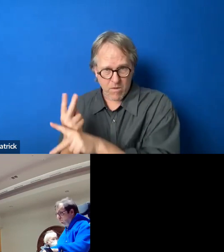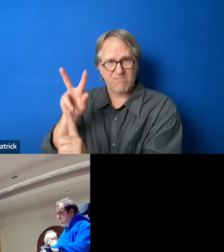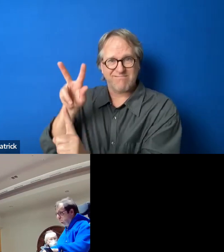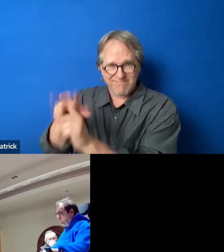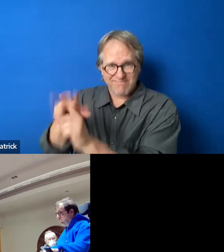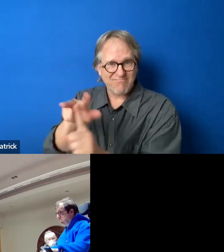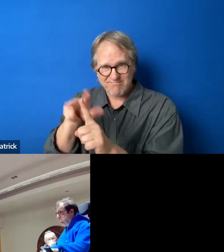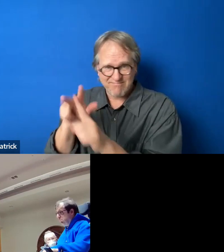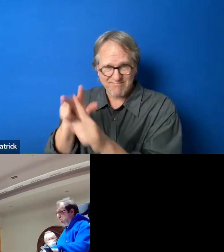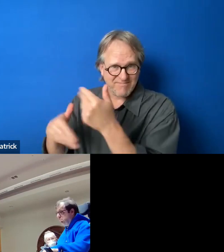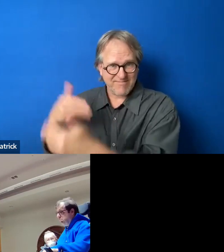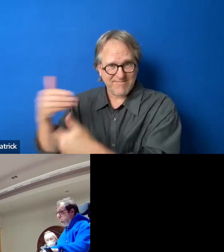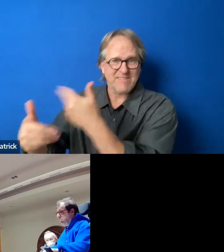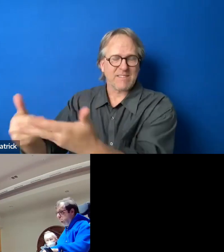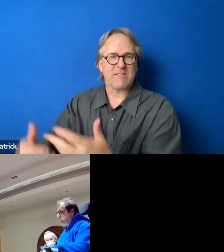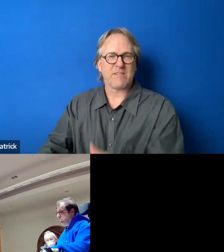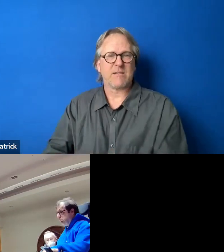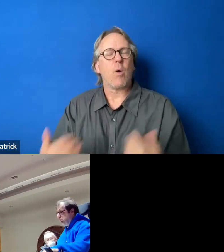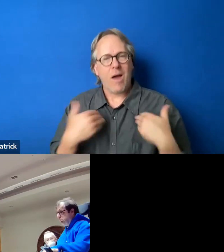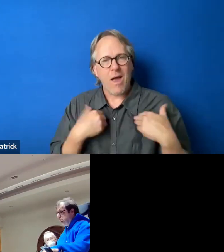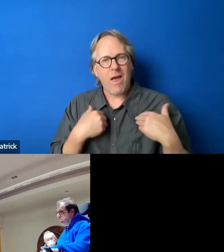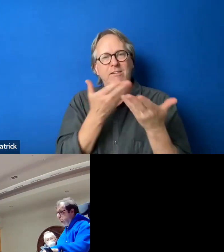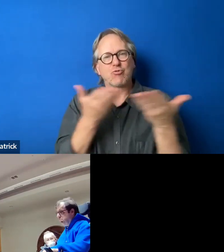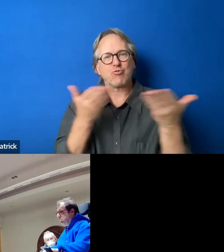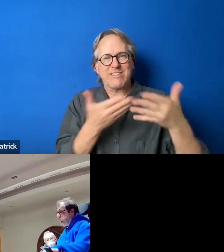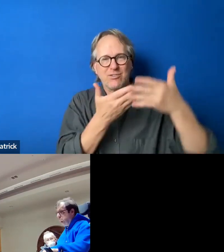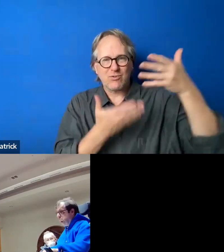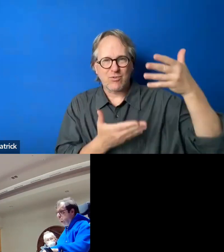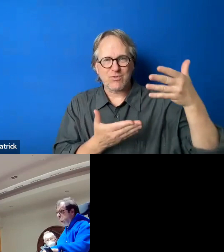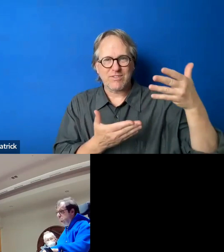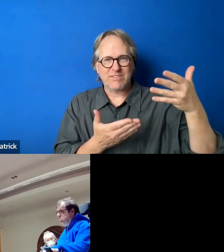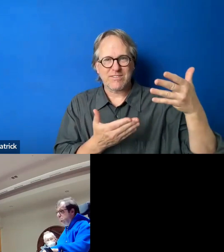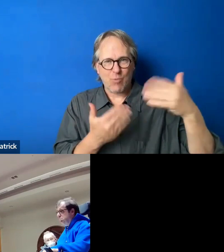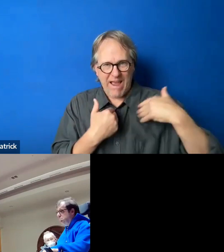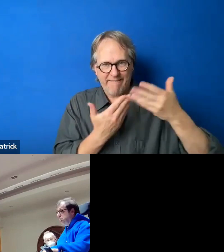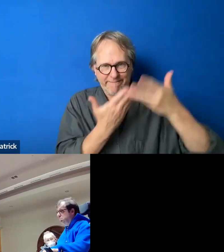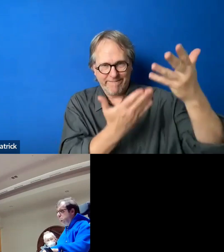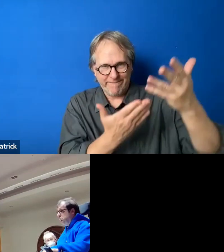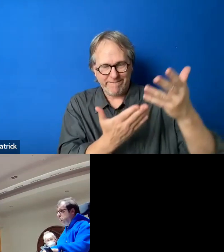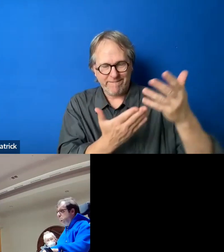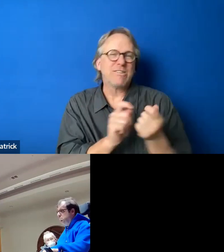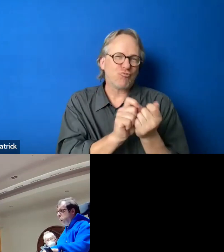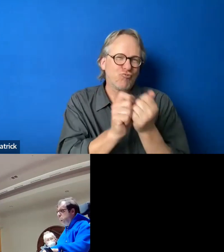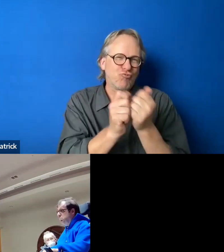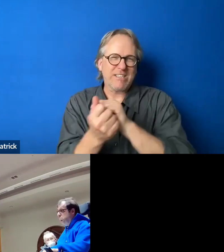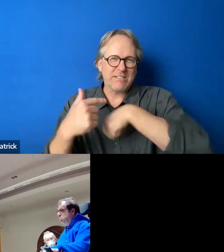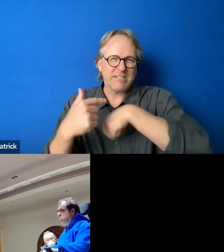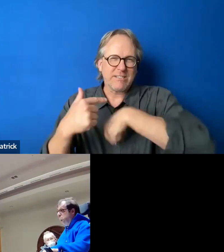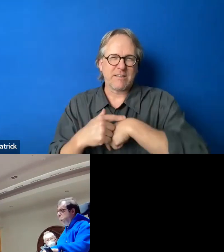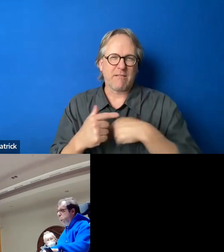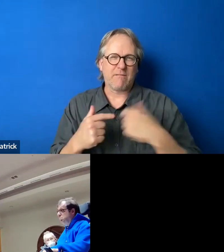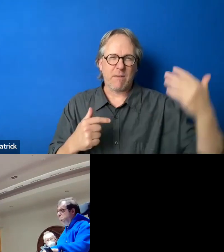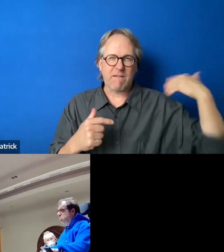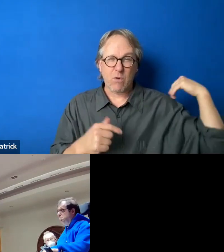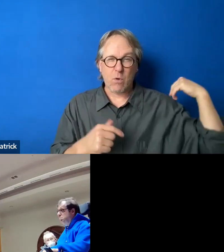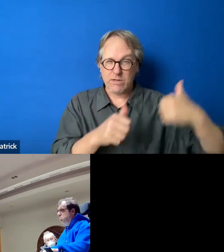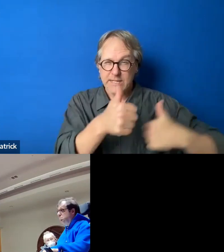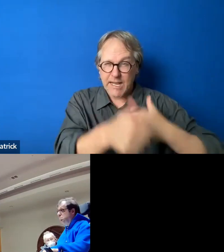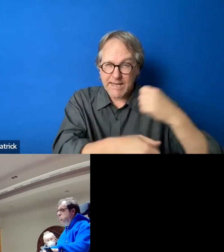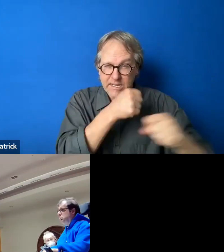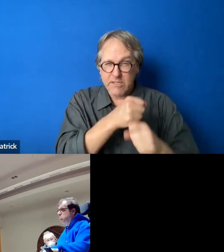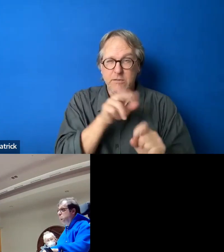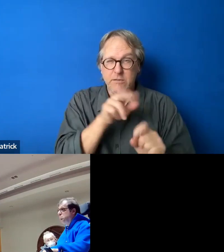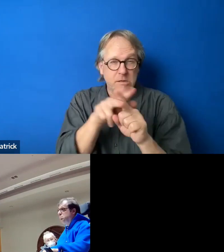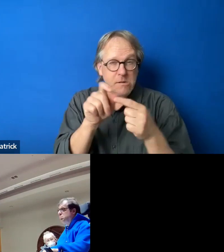So it's not like there's no resources in this transition time, but we're in a transition time. So hopefully